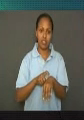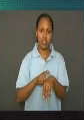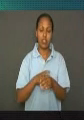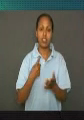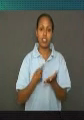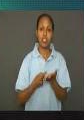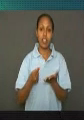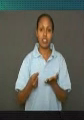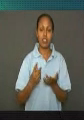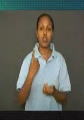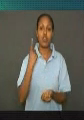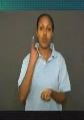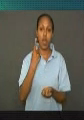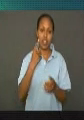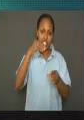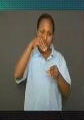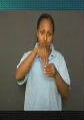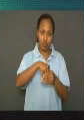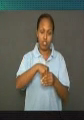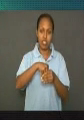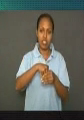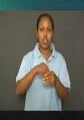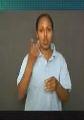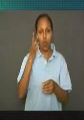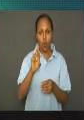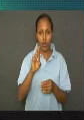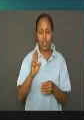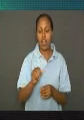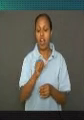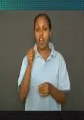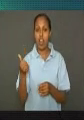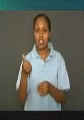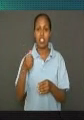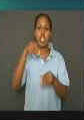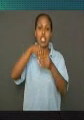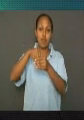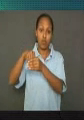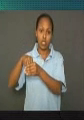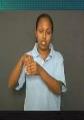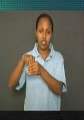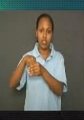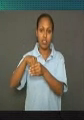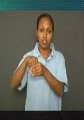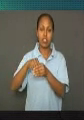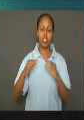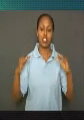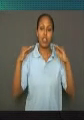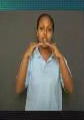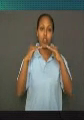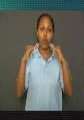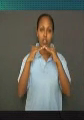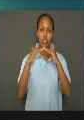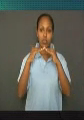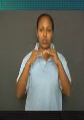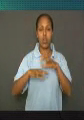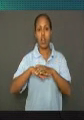Thus, one input or another input equals